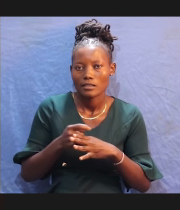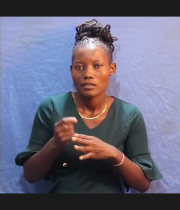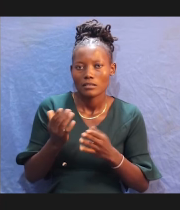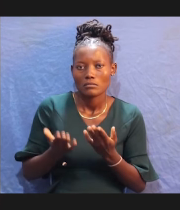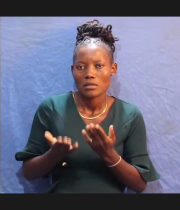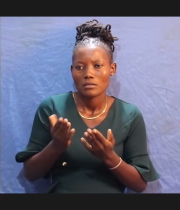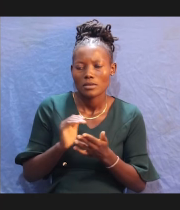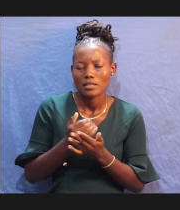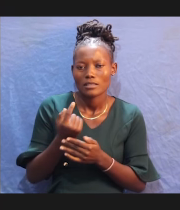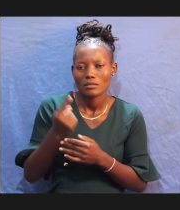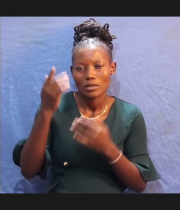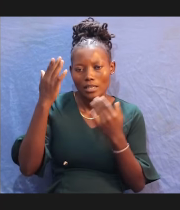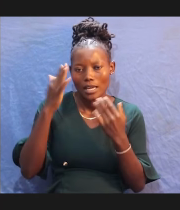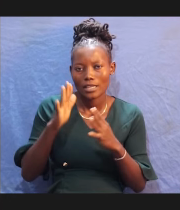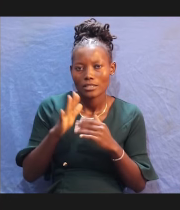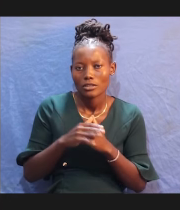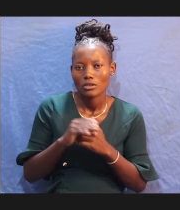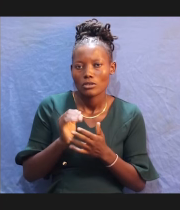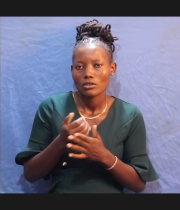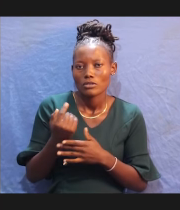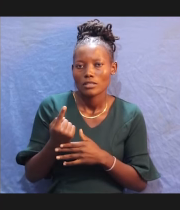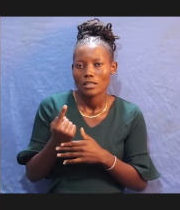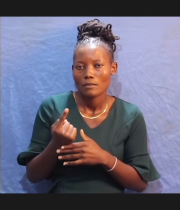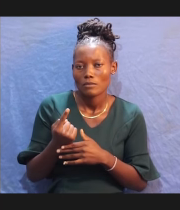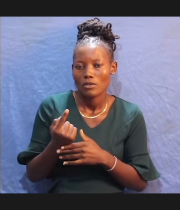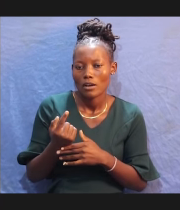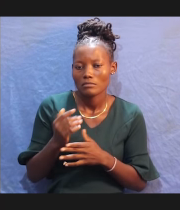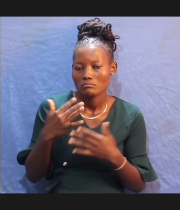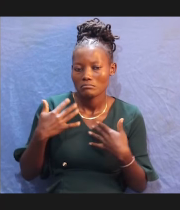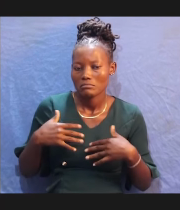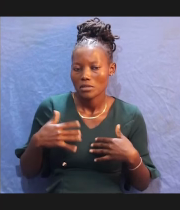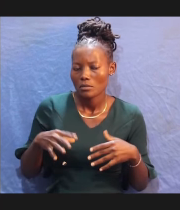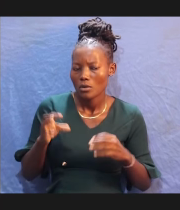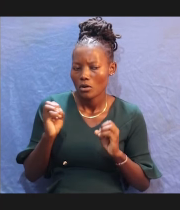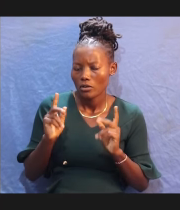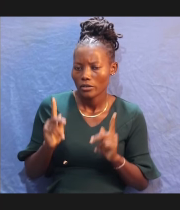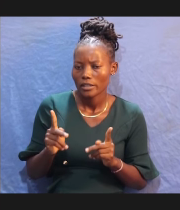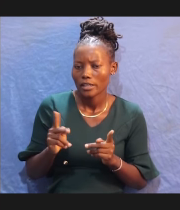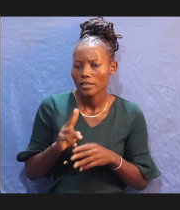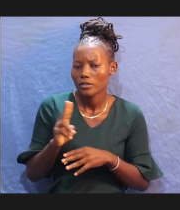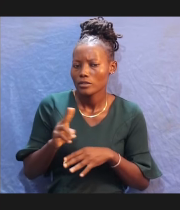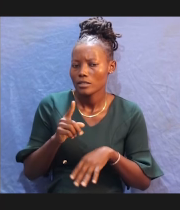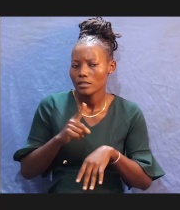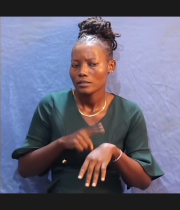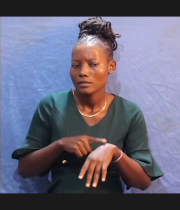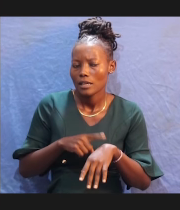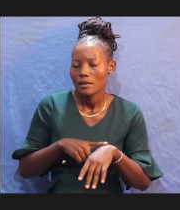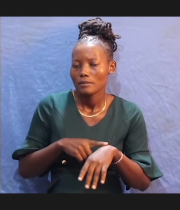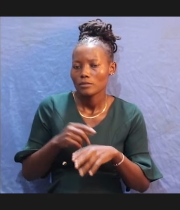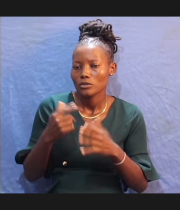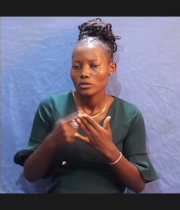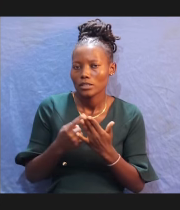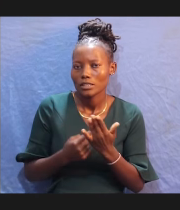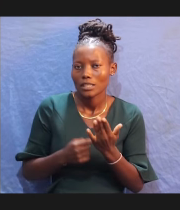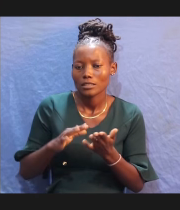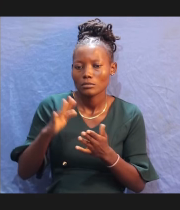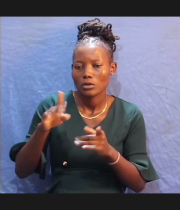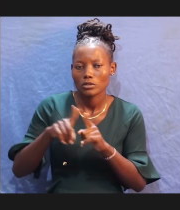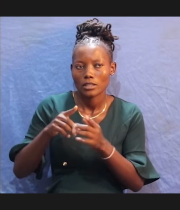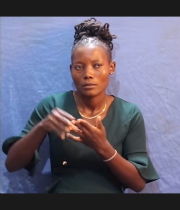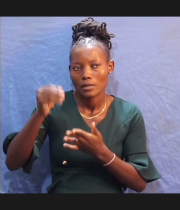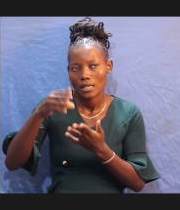someone said to him something that wasn't okay. So now this is the time that you can also discuss and learn through that experience